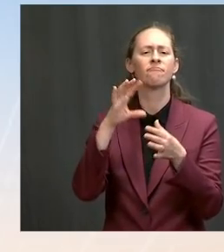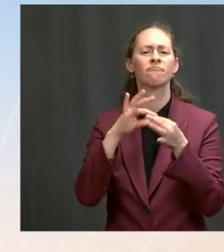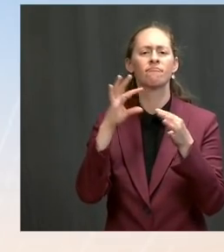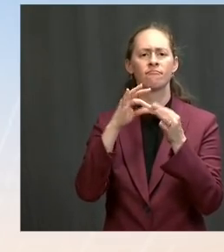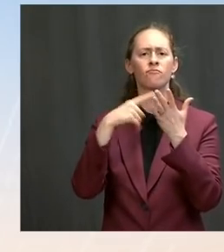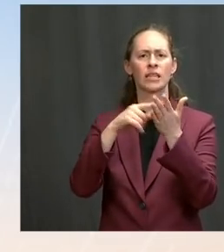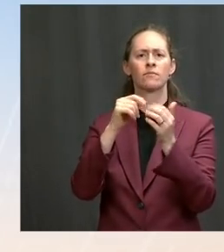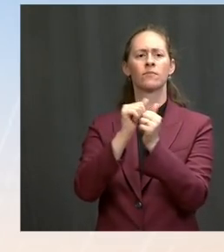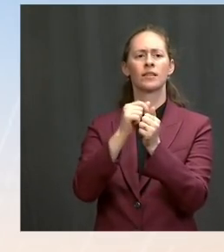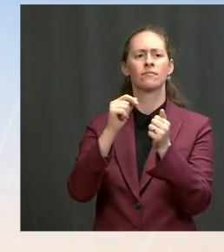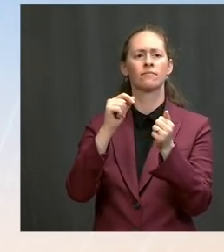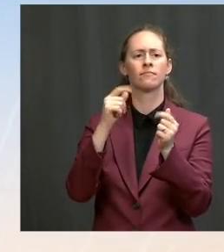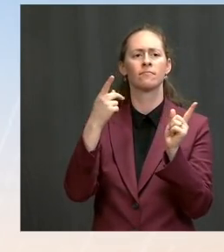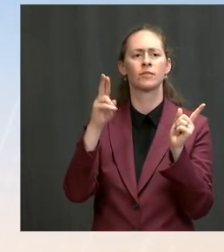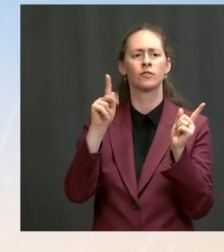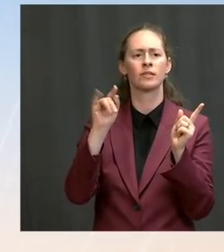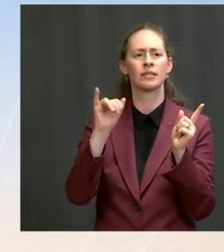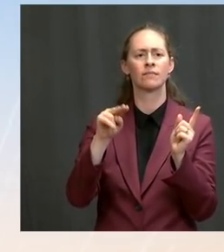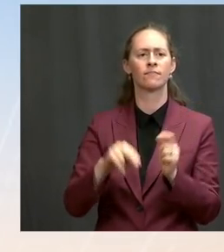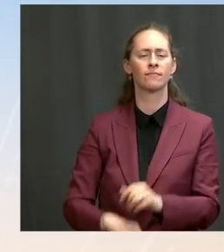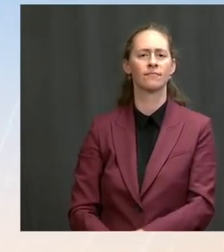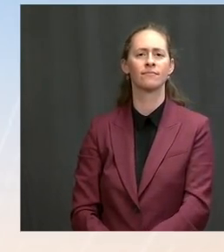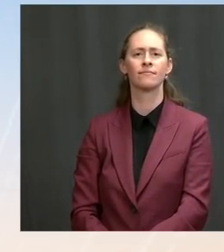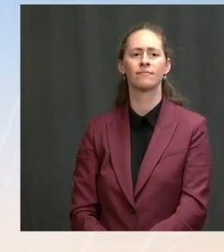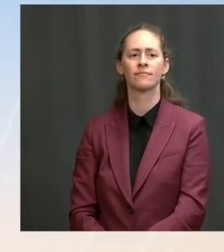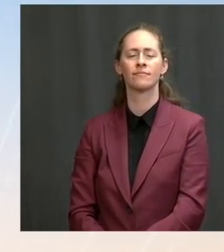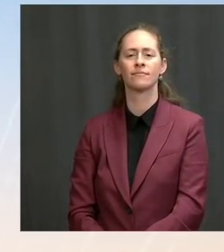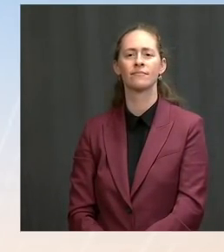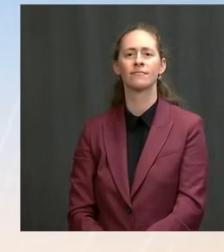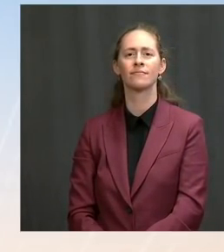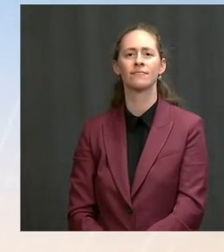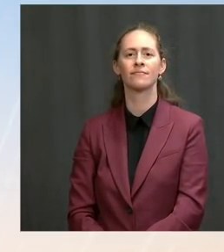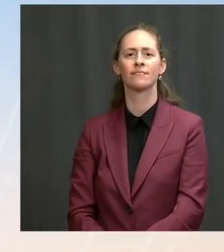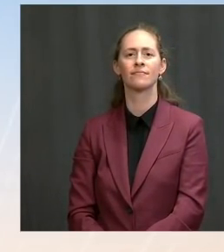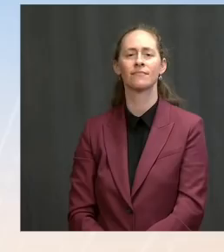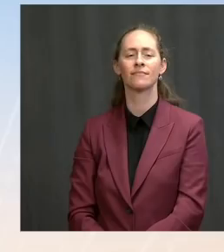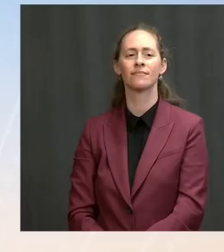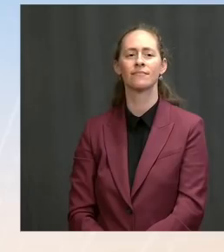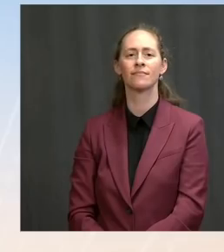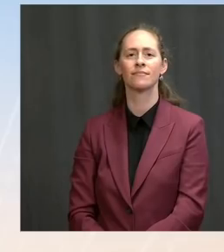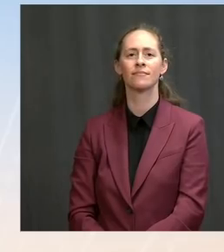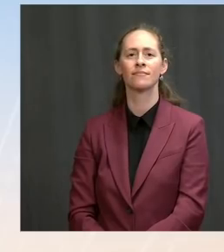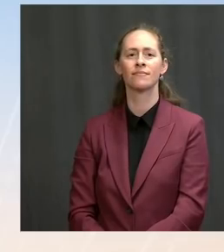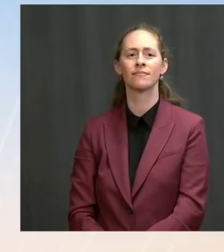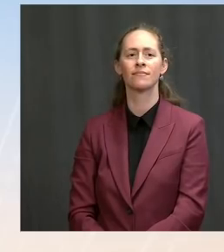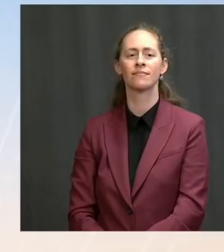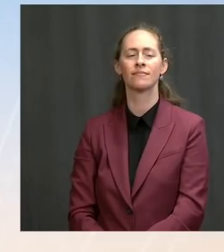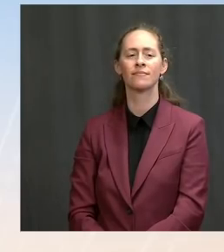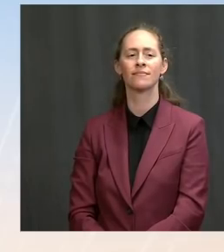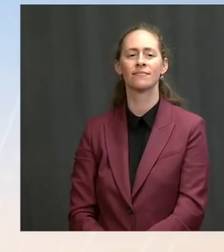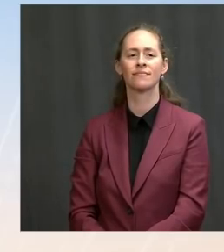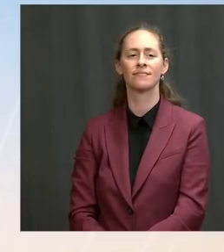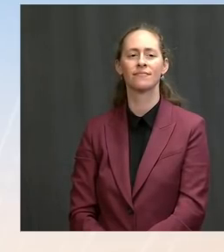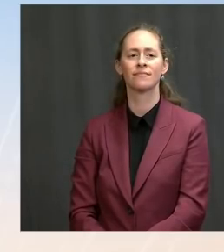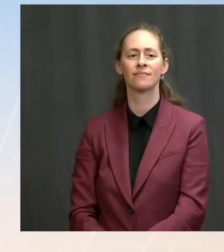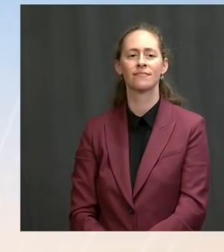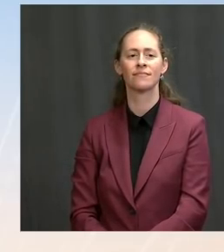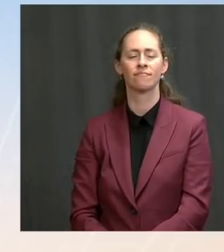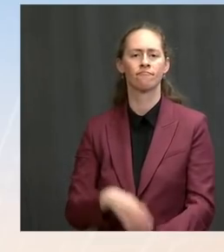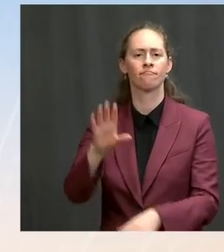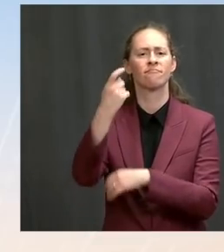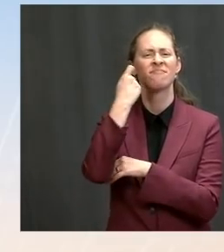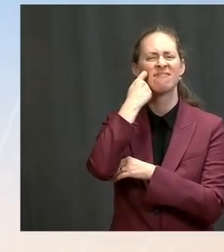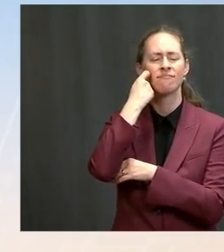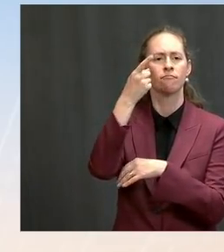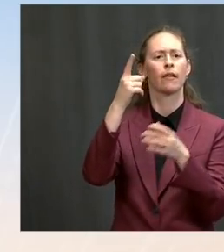timer? Okay. You got it just right. Okay. And you'll remember that at that time there was discussion of setting up some conversations